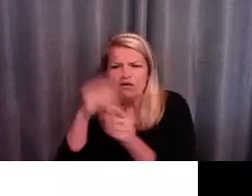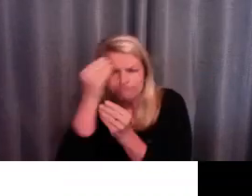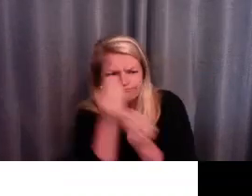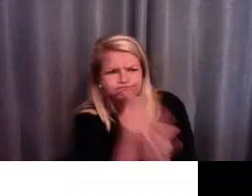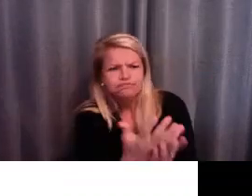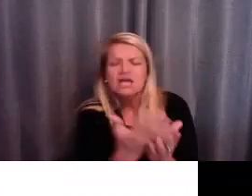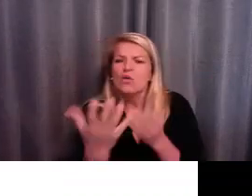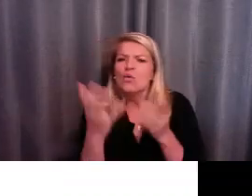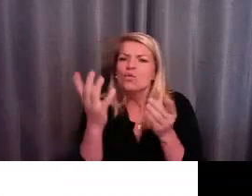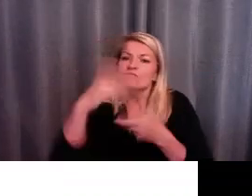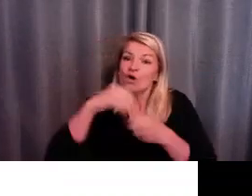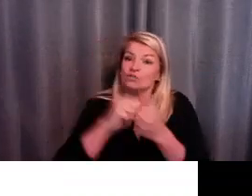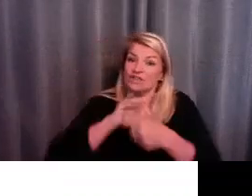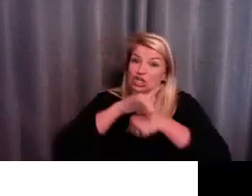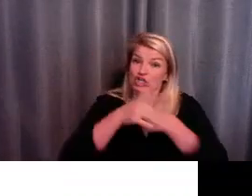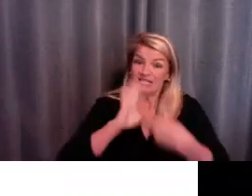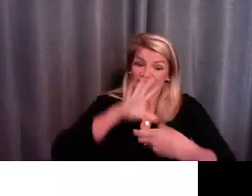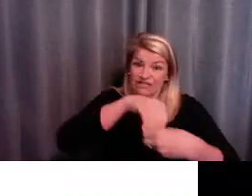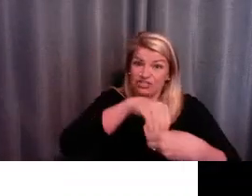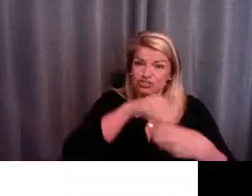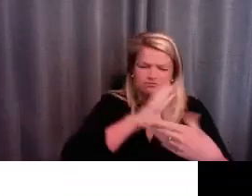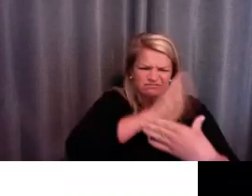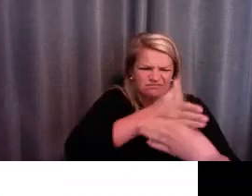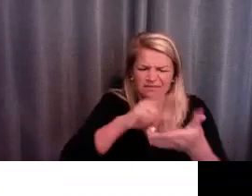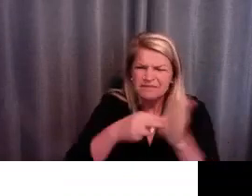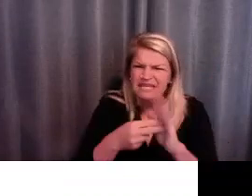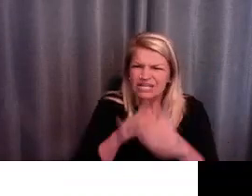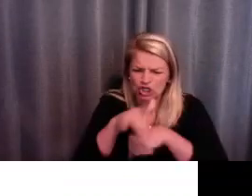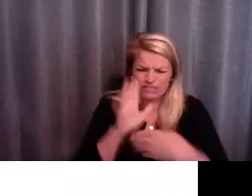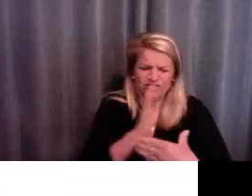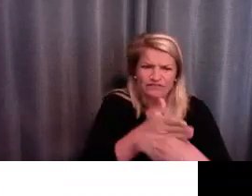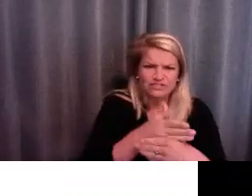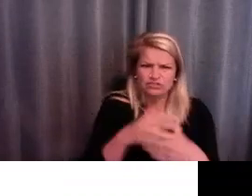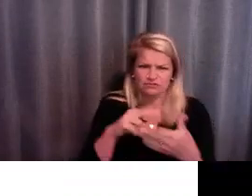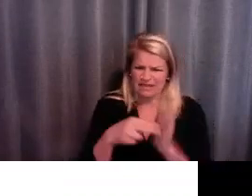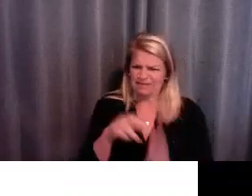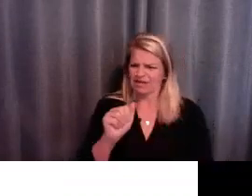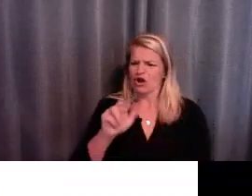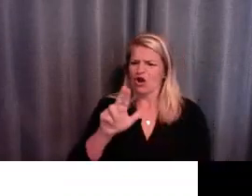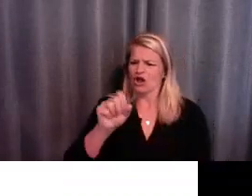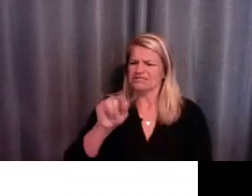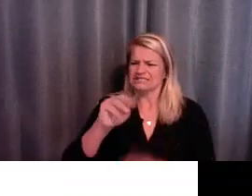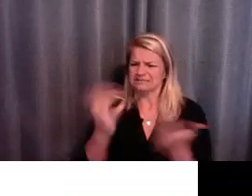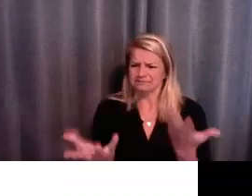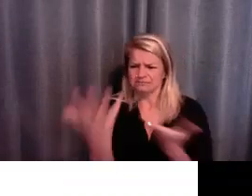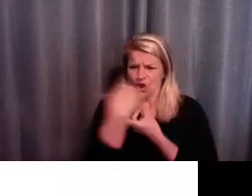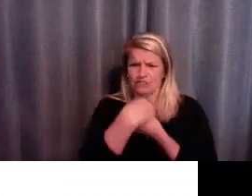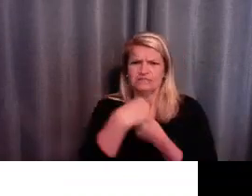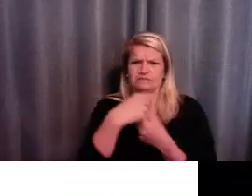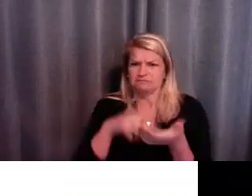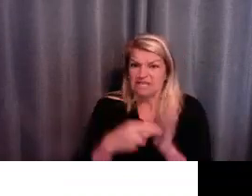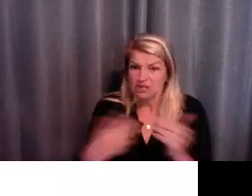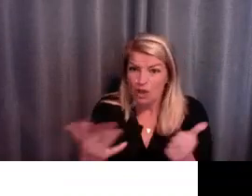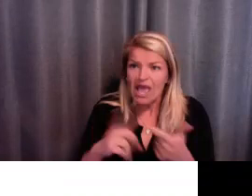early intervention, they wanted to know what early intervention means, what autism means, and how to seek for services